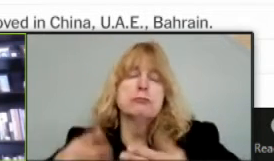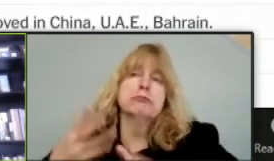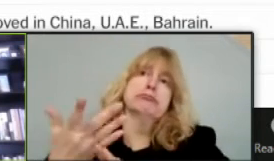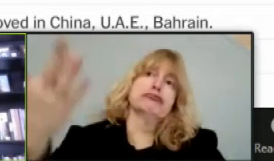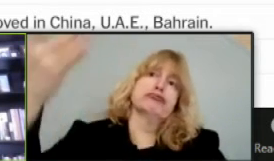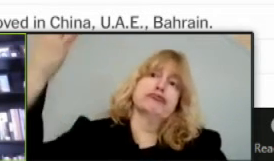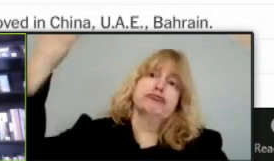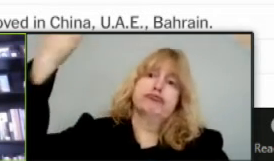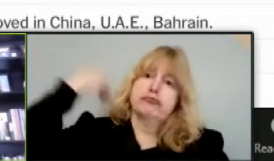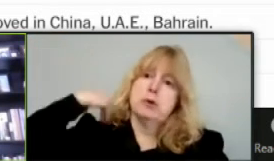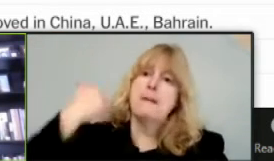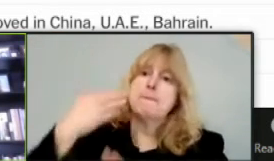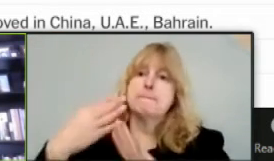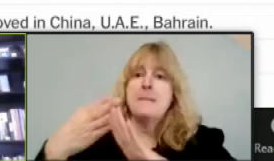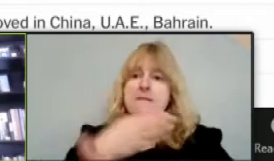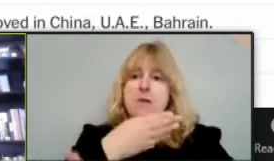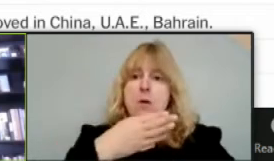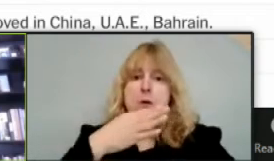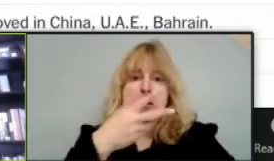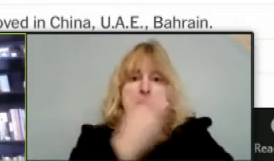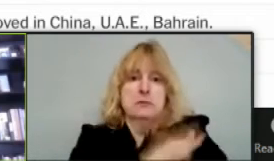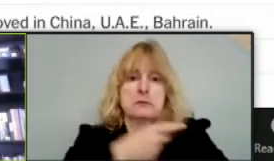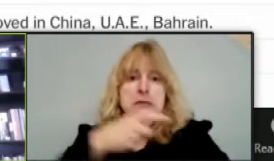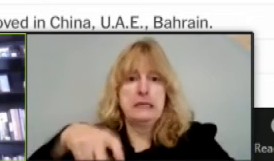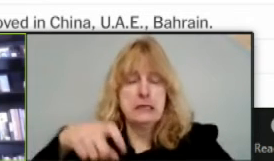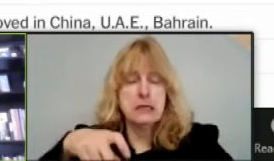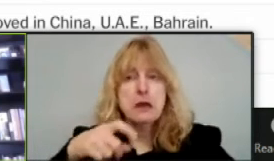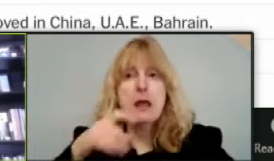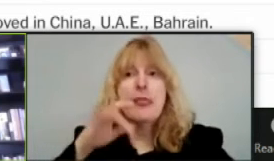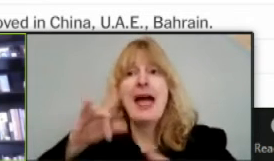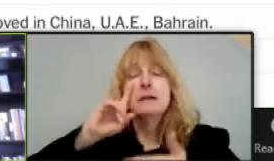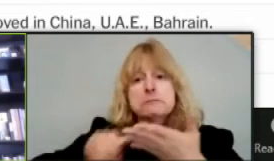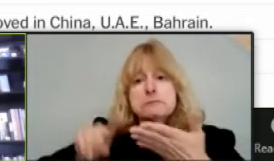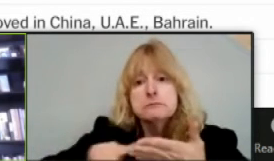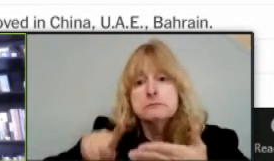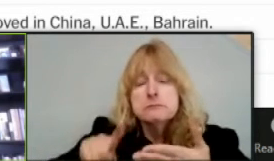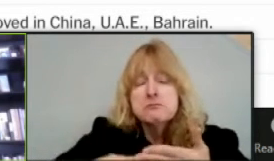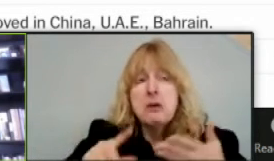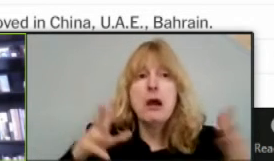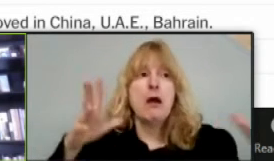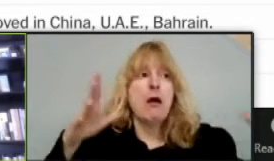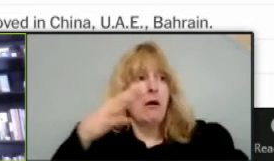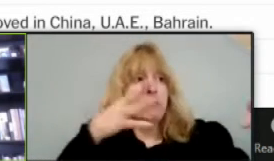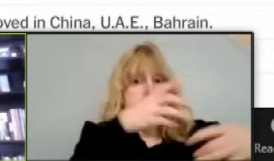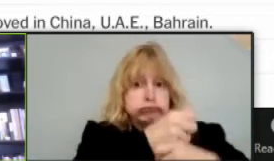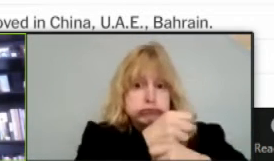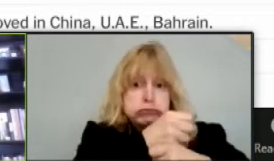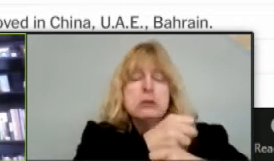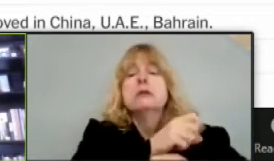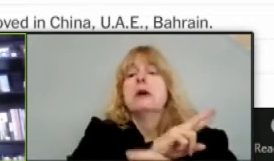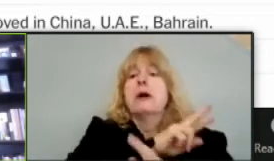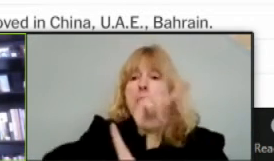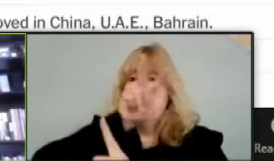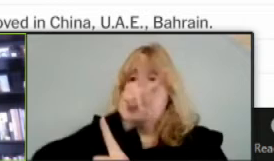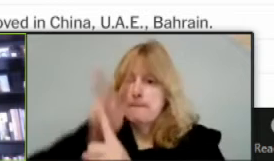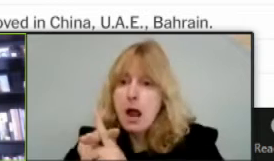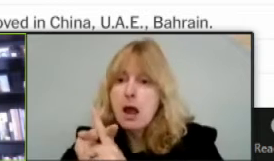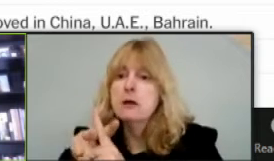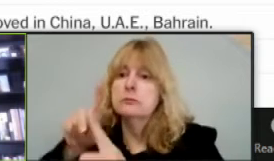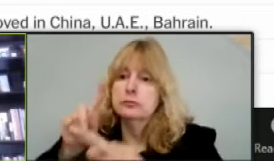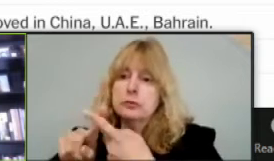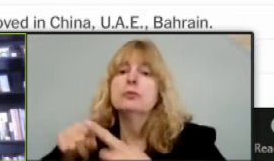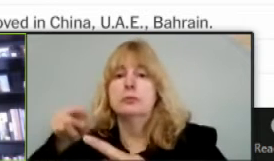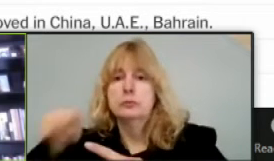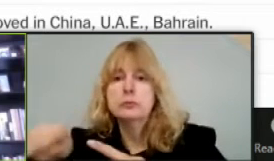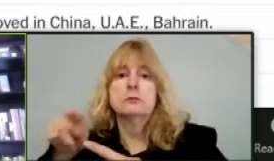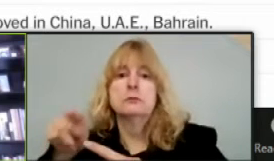that research was applied to the coronavirus to get to the vaccines in an amazing